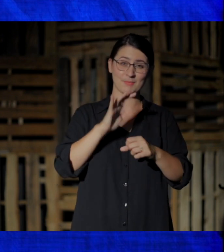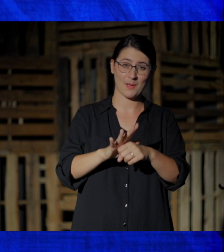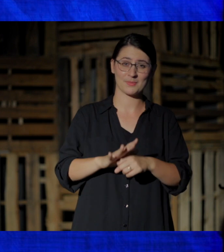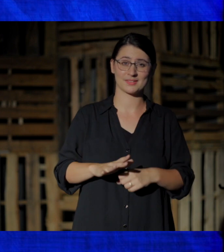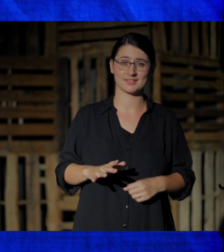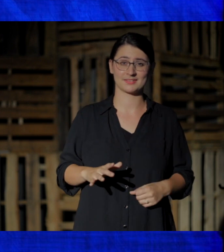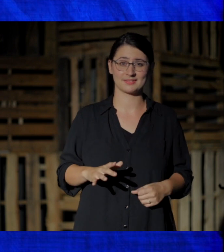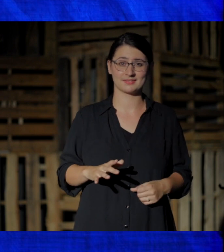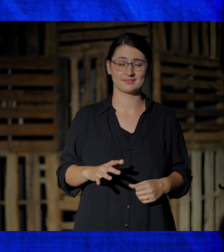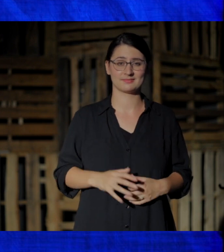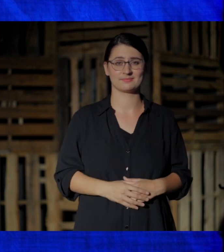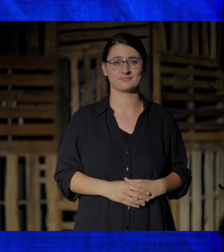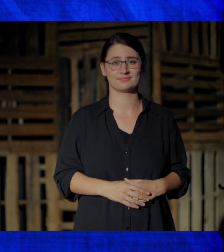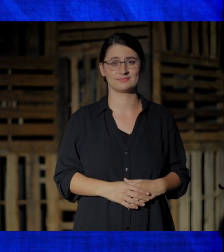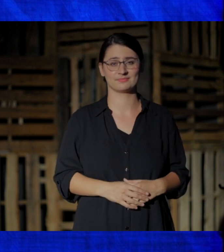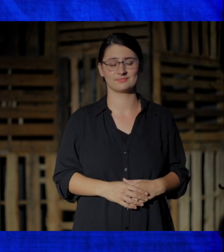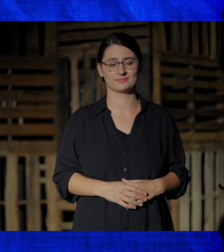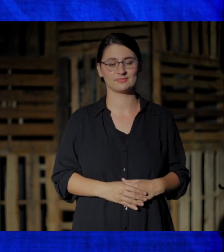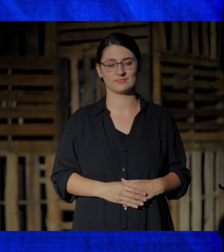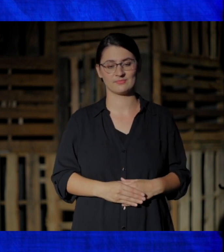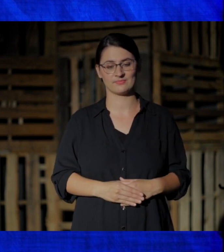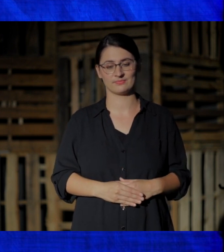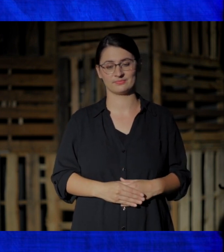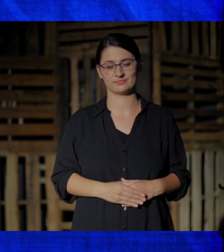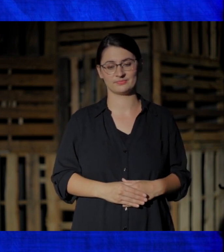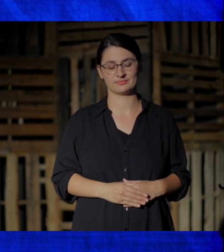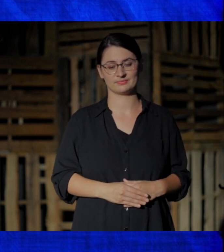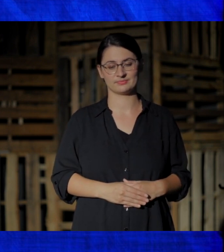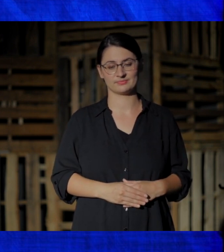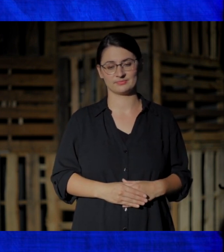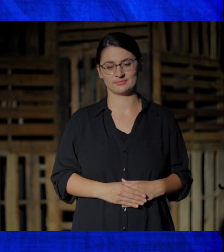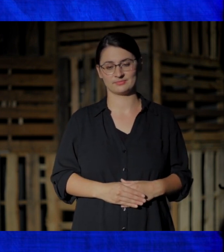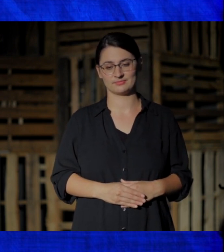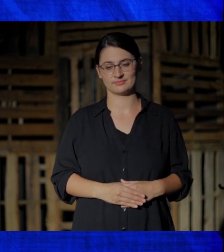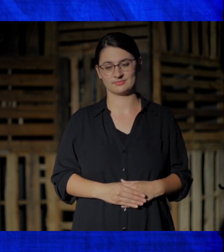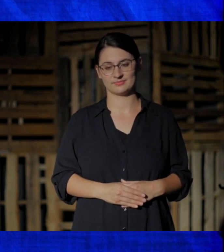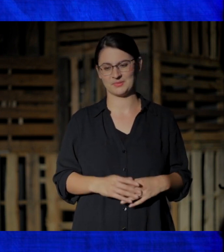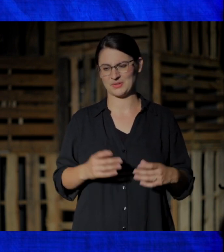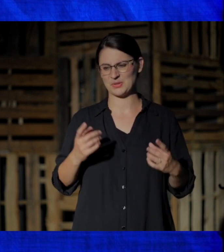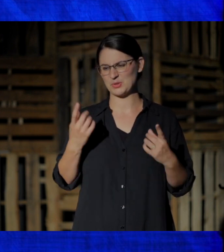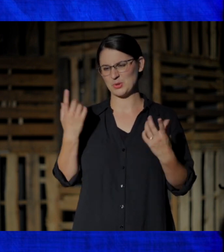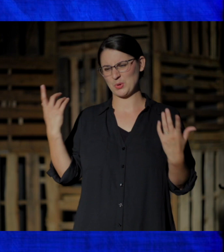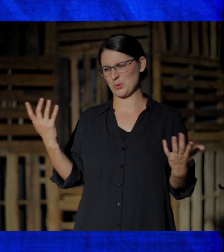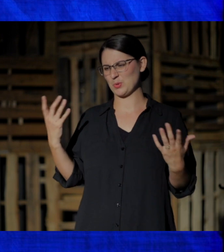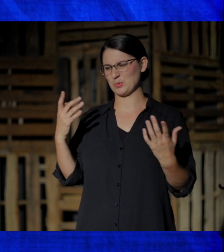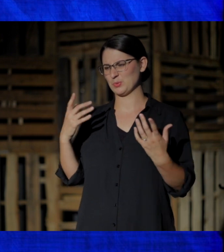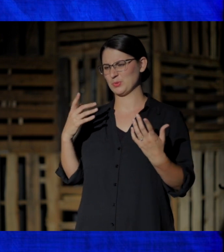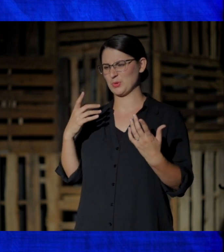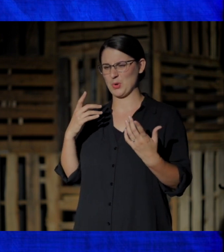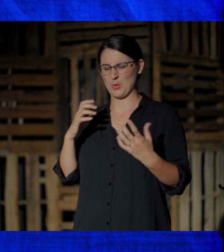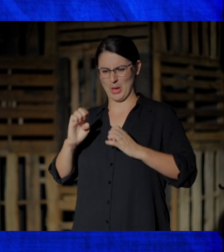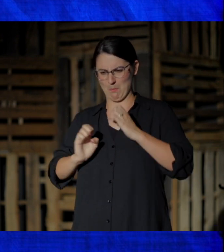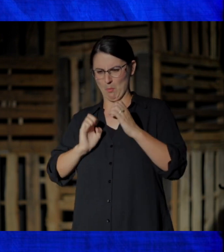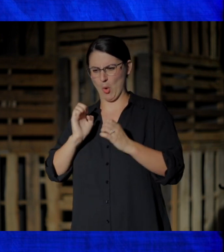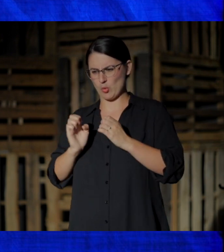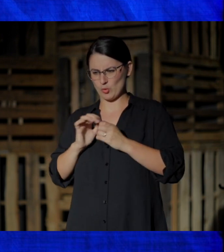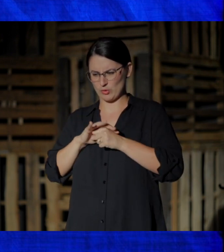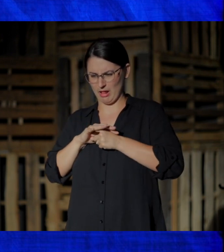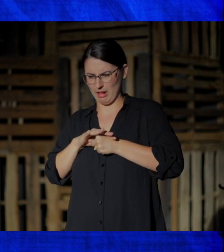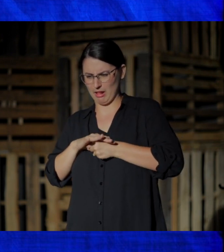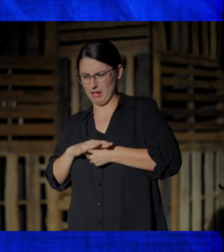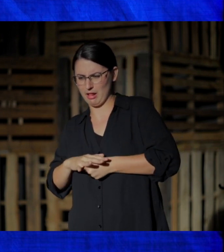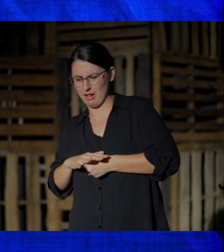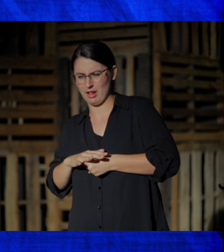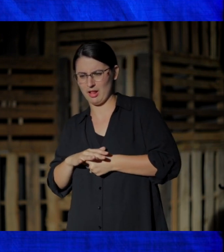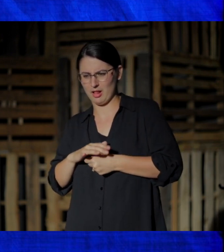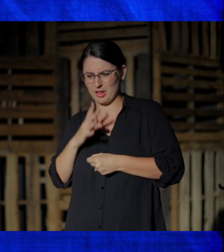so we don't have some random stoic suppressed thing. We don't have some be hysterical